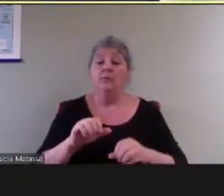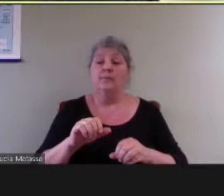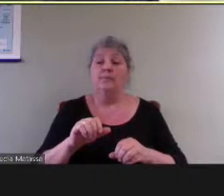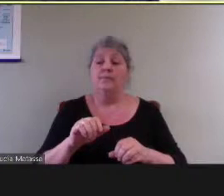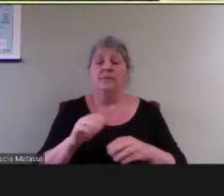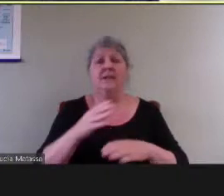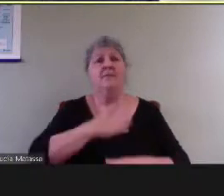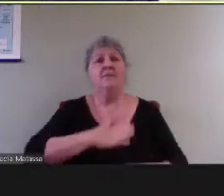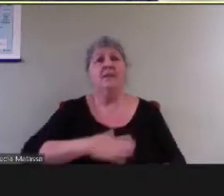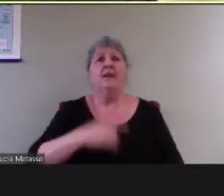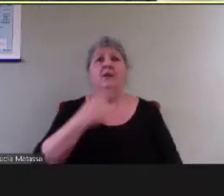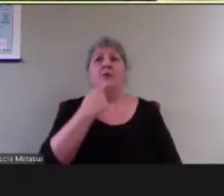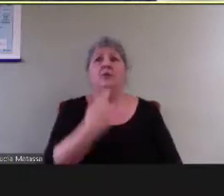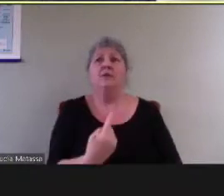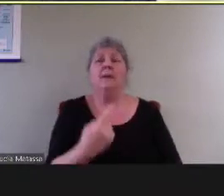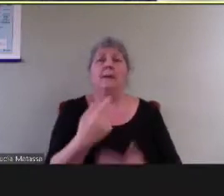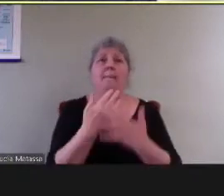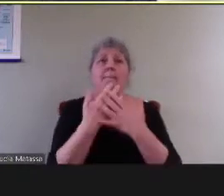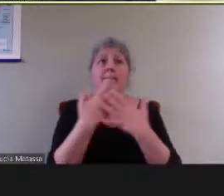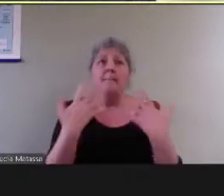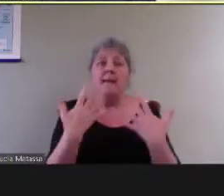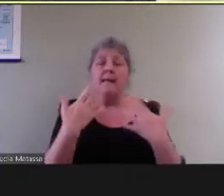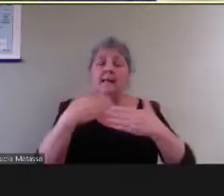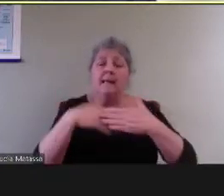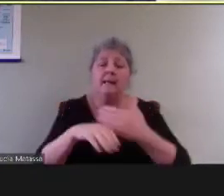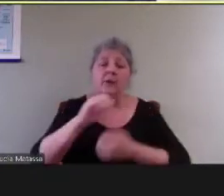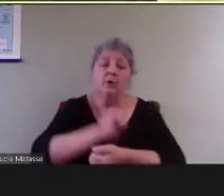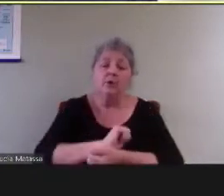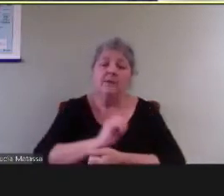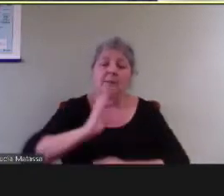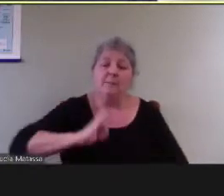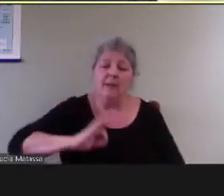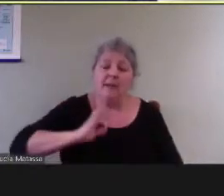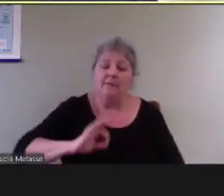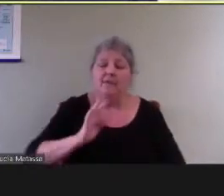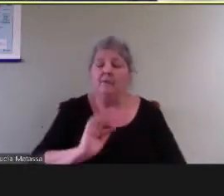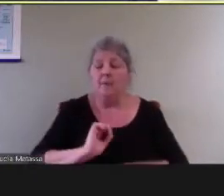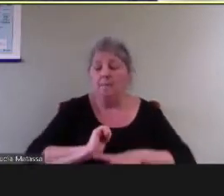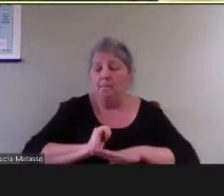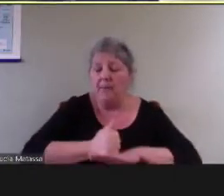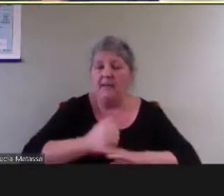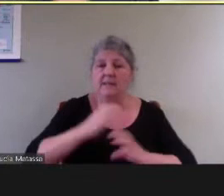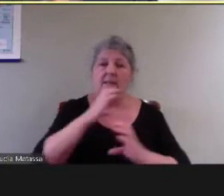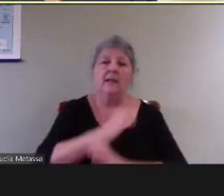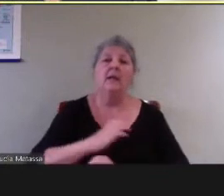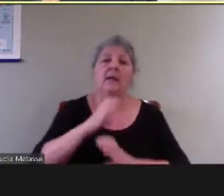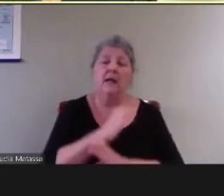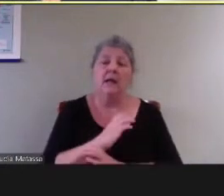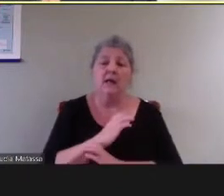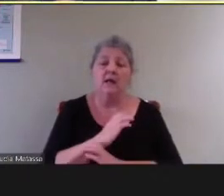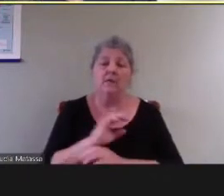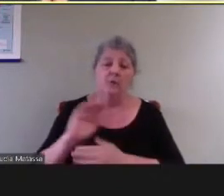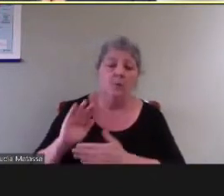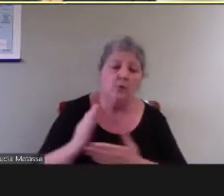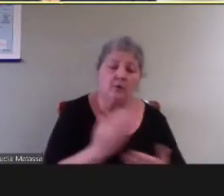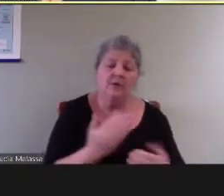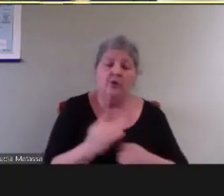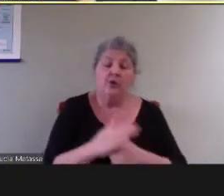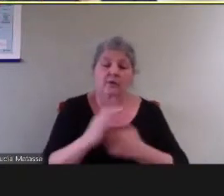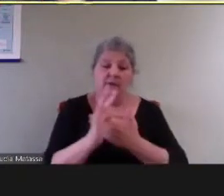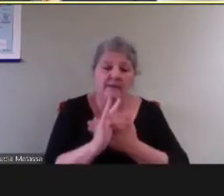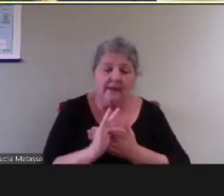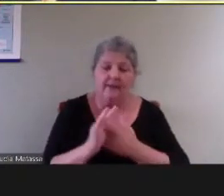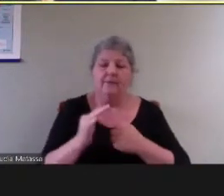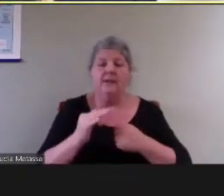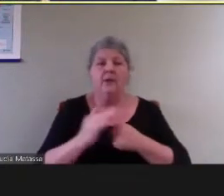It's fair to say that many in custody benefit from basic care, from provision of safety,